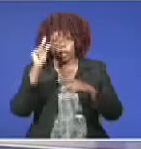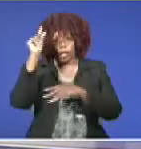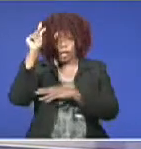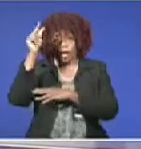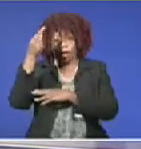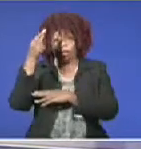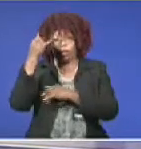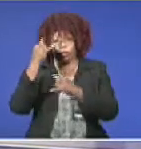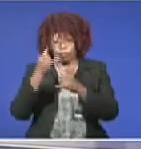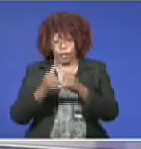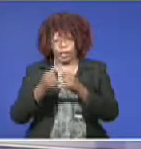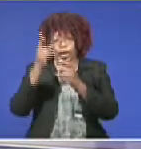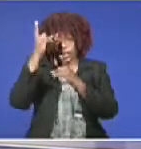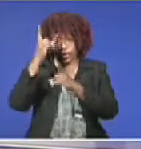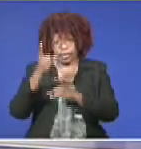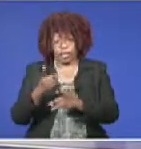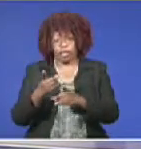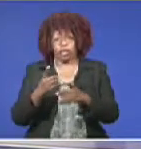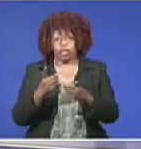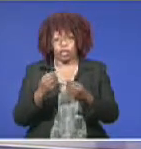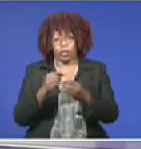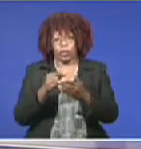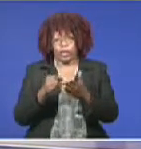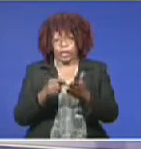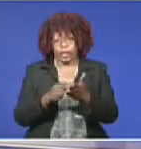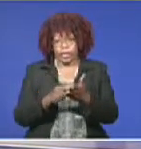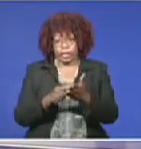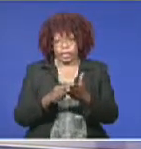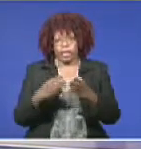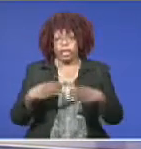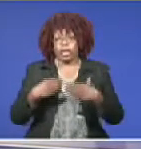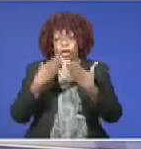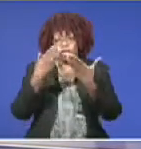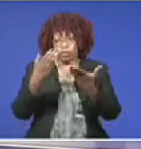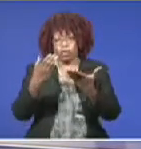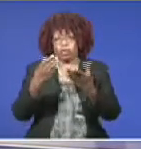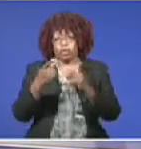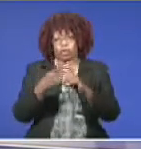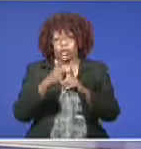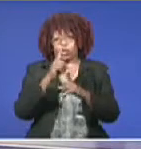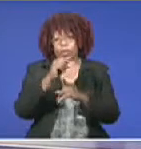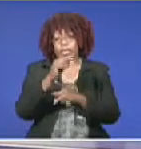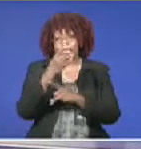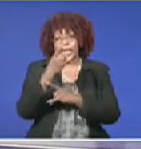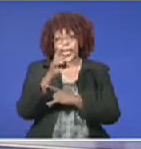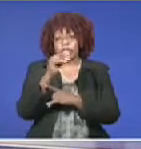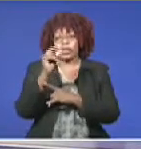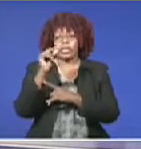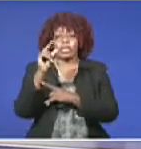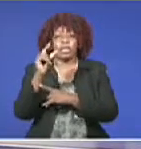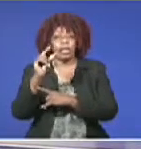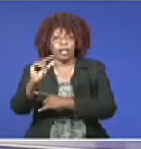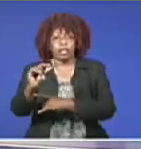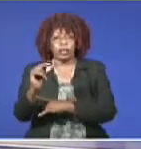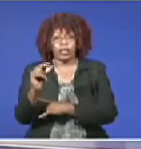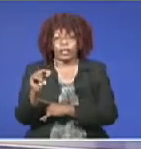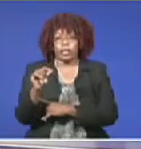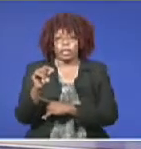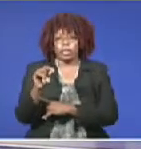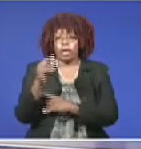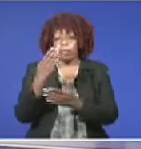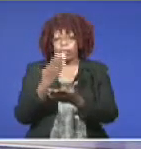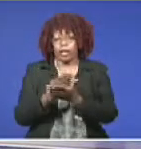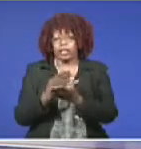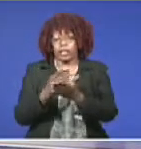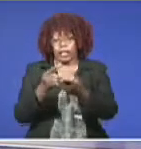has finalized its decision to do so. In his contribution to the 2018-2019 budget communication in the House of